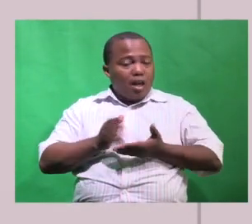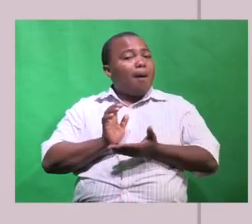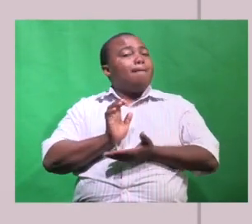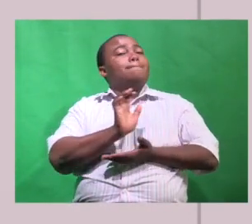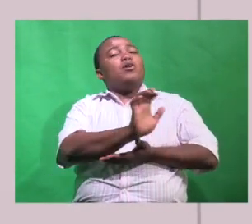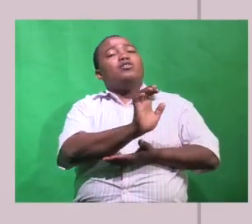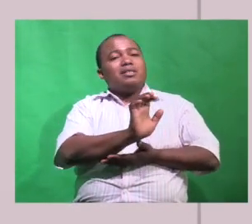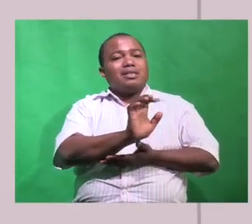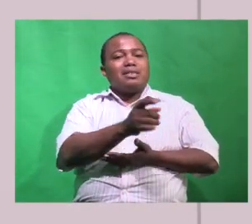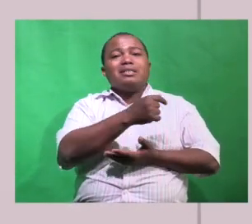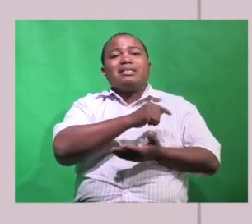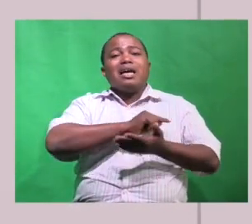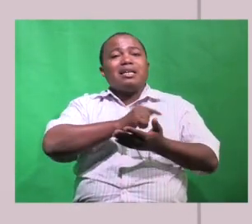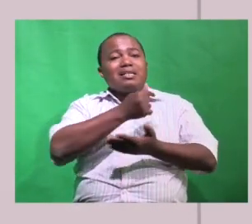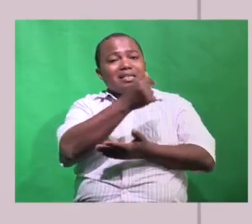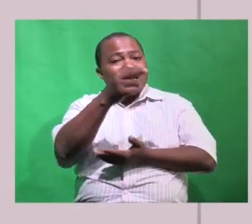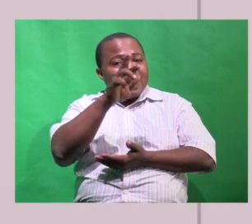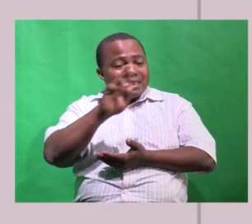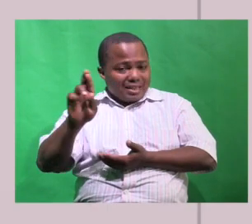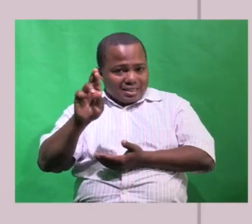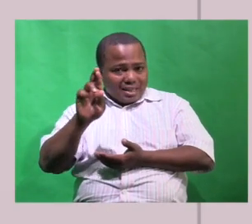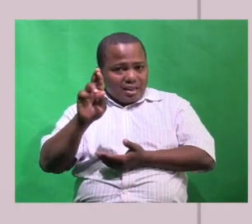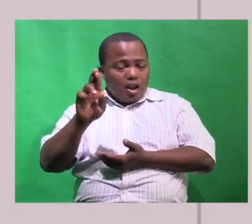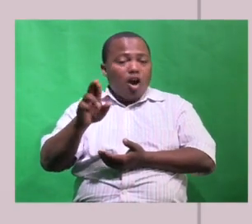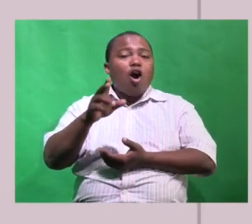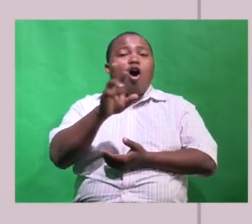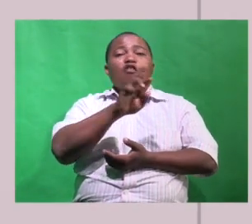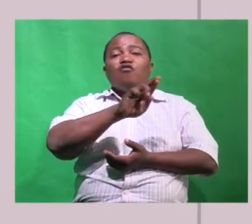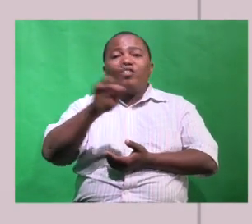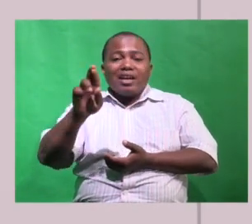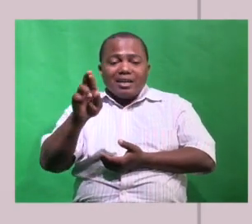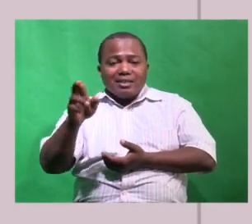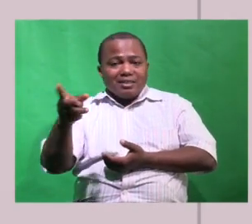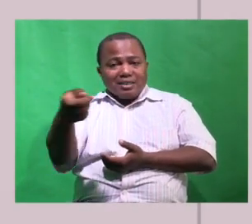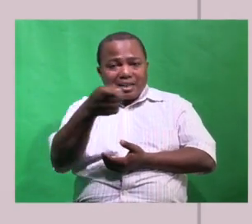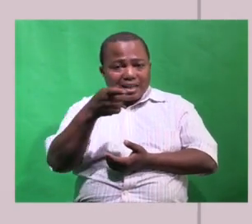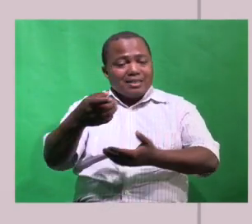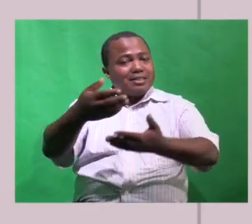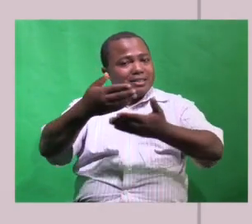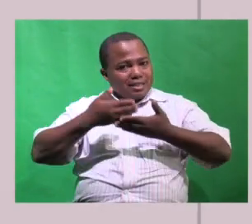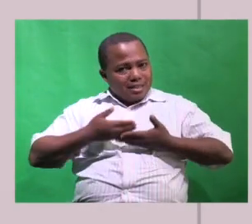transactions of rent receivable.